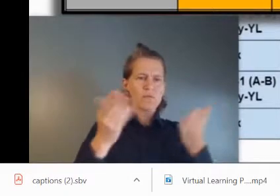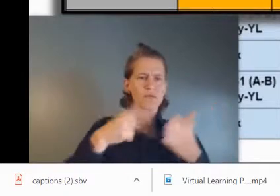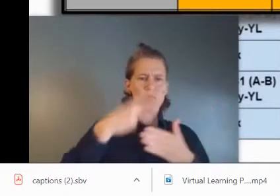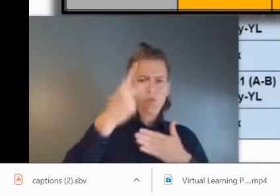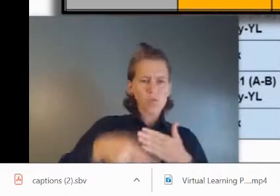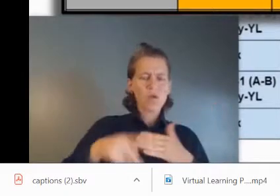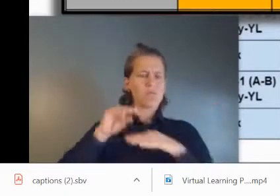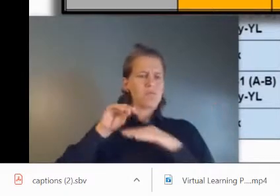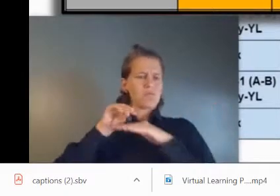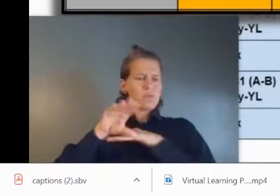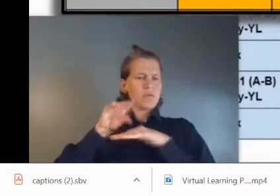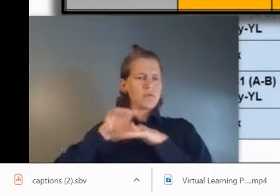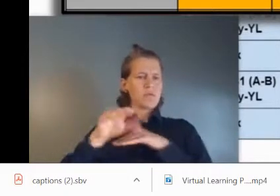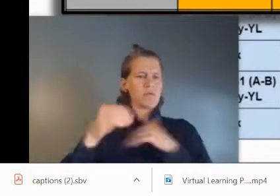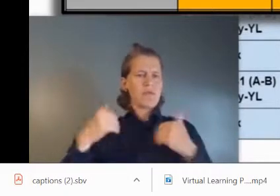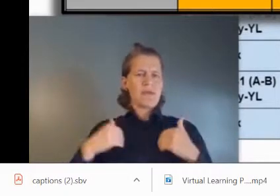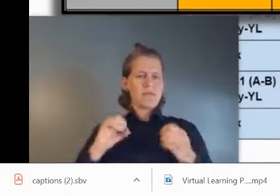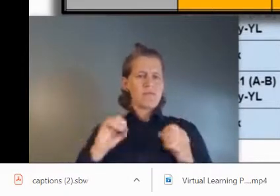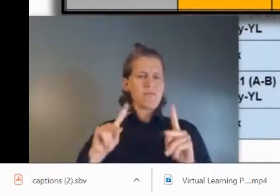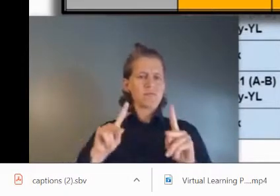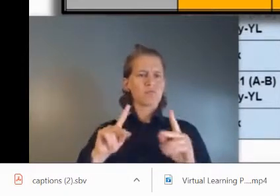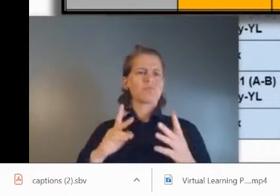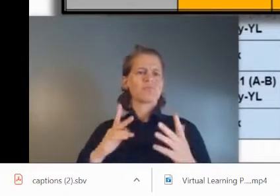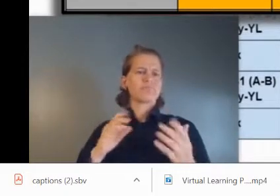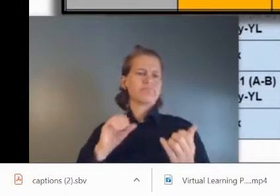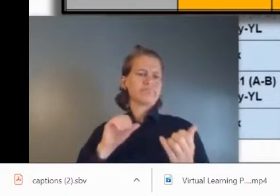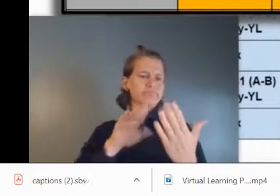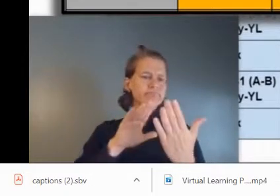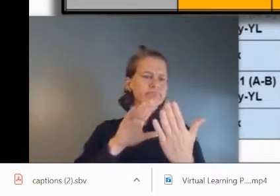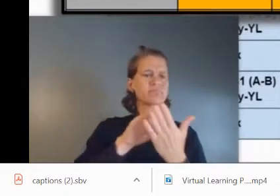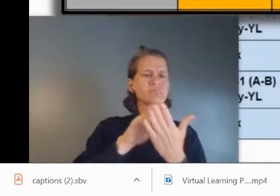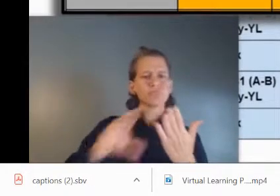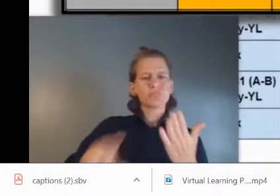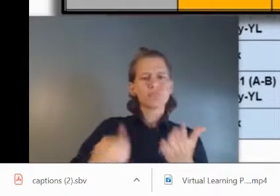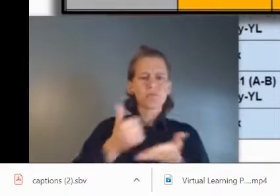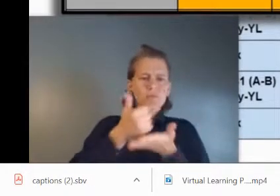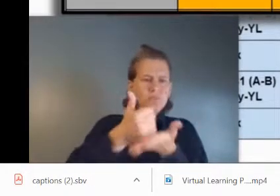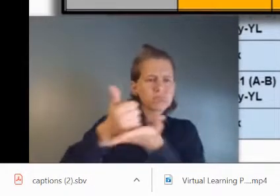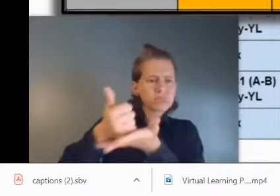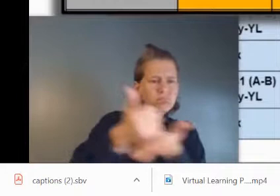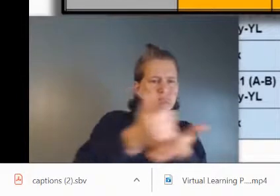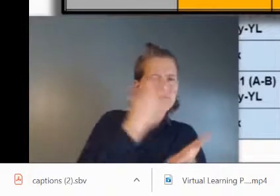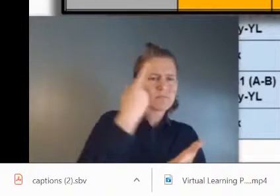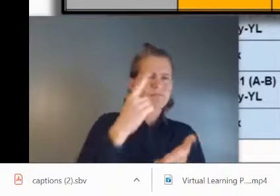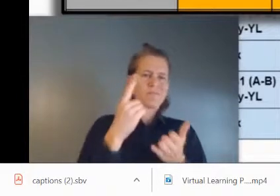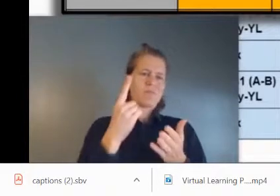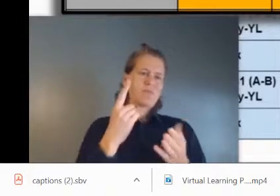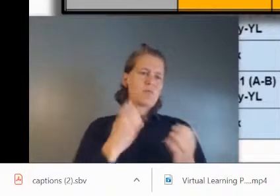counselors have an opportunity to work with students on social and emotional needs as well as college preparedness.